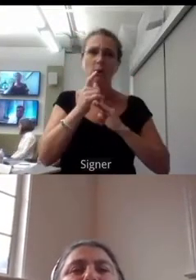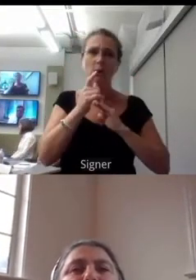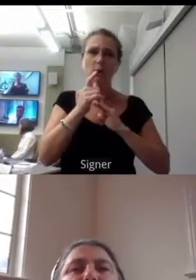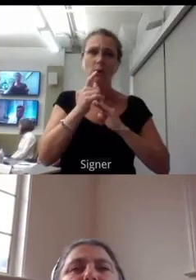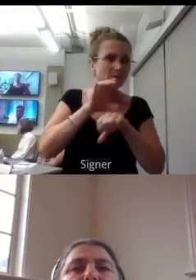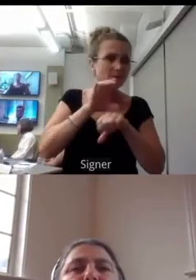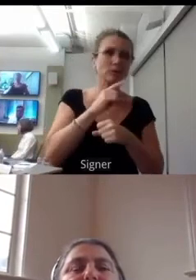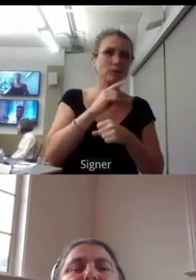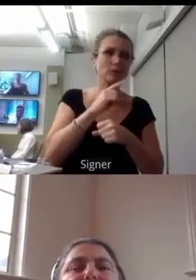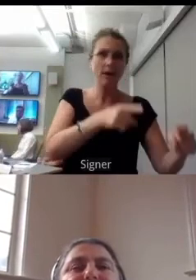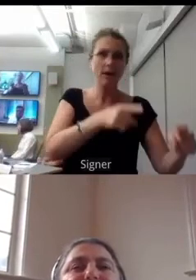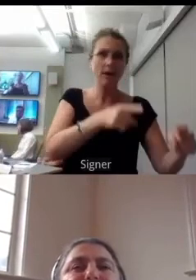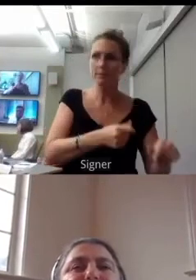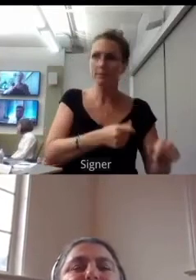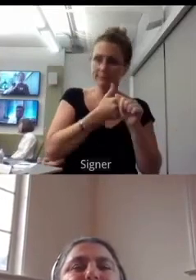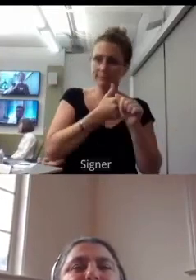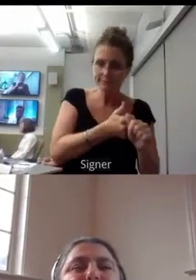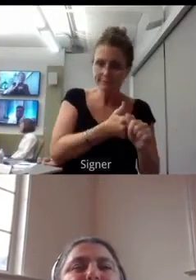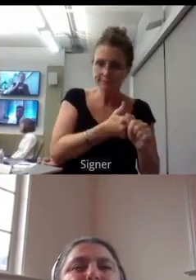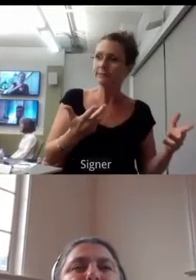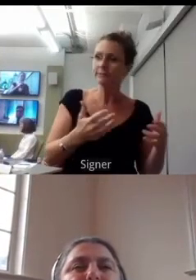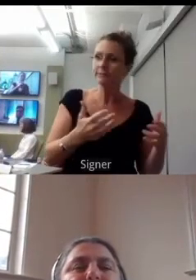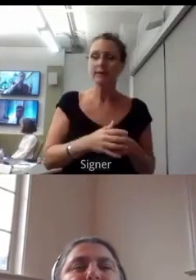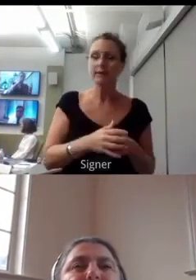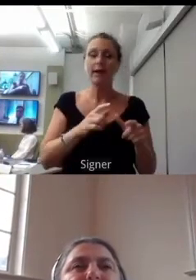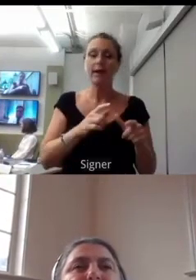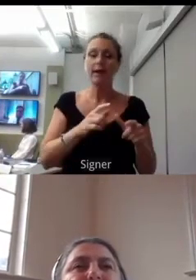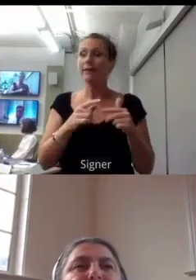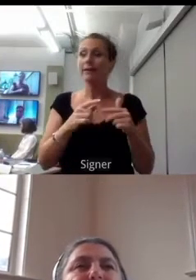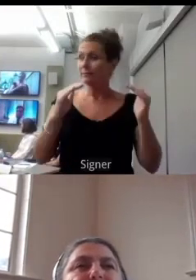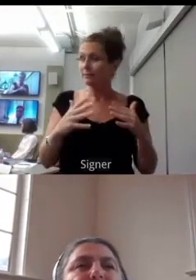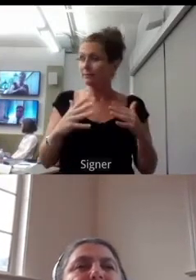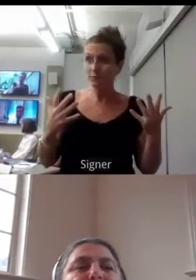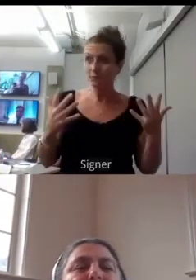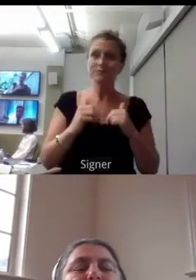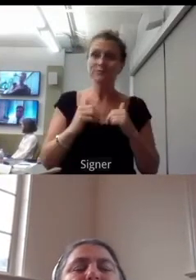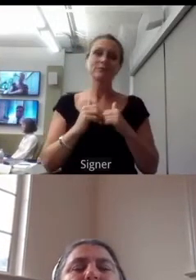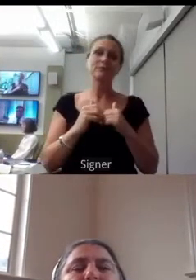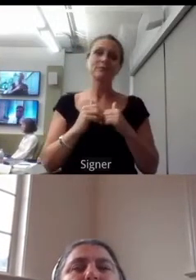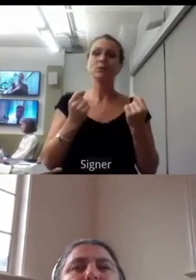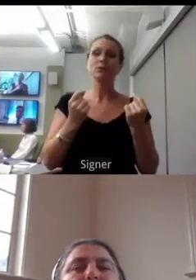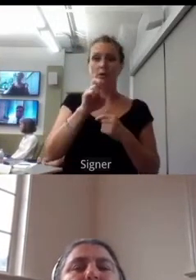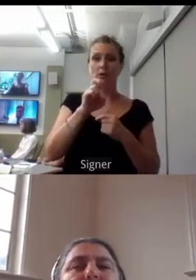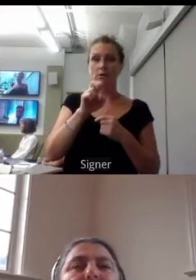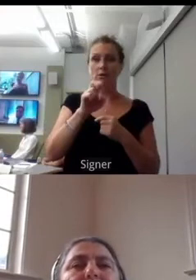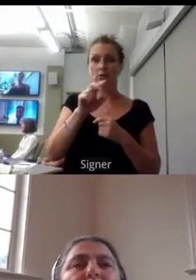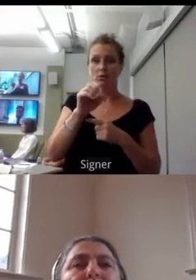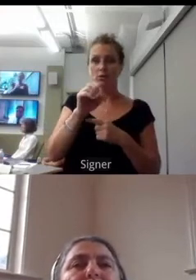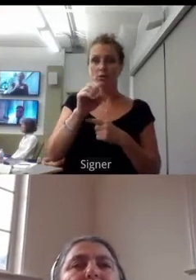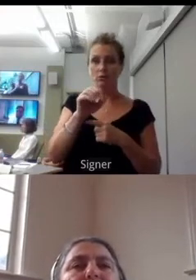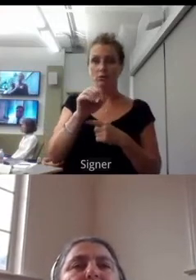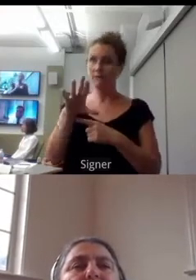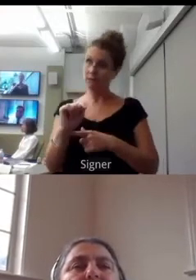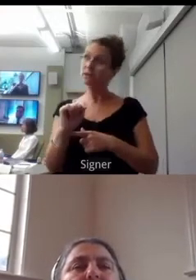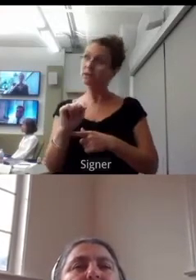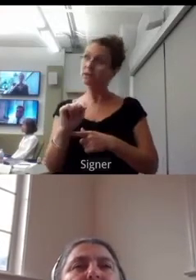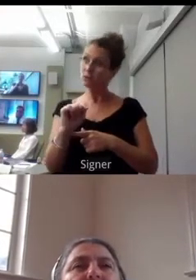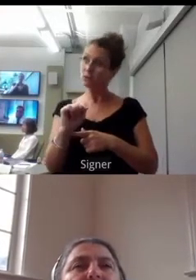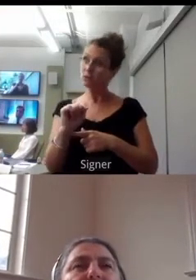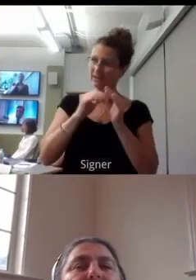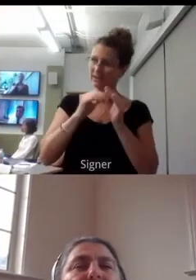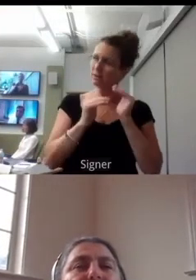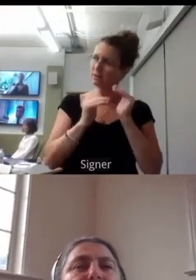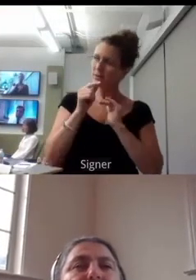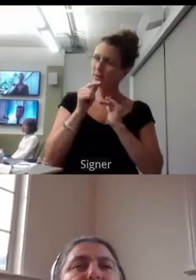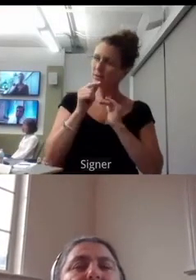addressing the issue of building retrofits to some degree is very important. That's certainly something that I heard loud and clear in